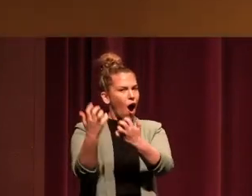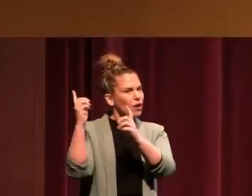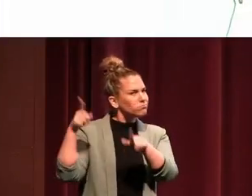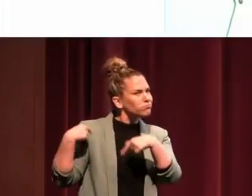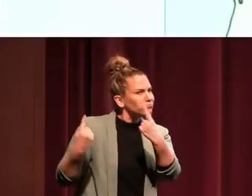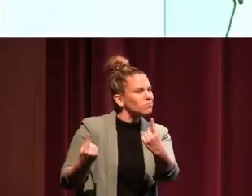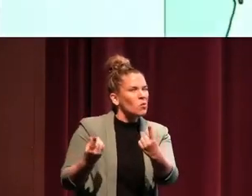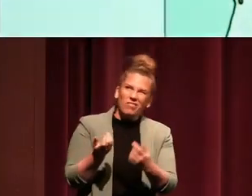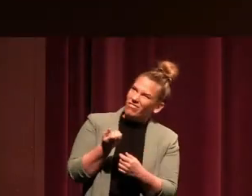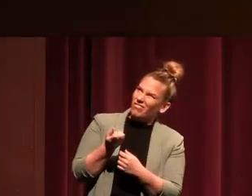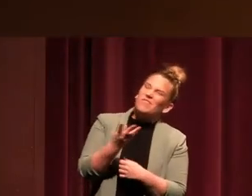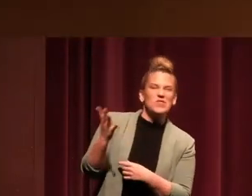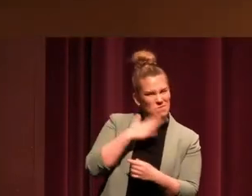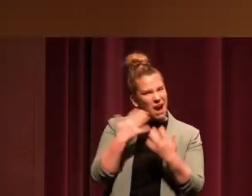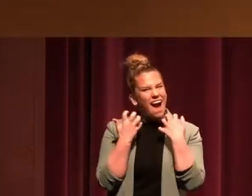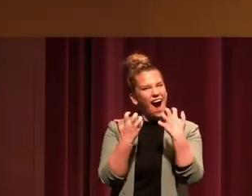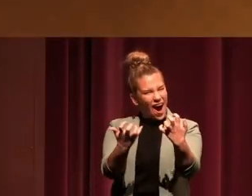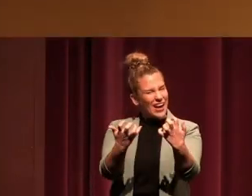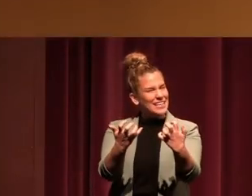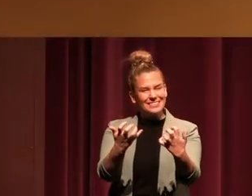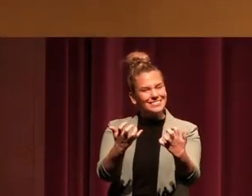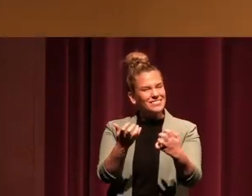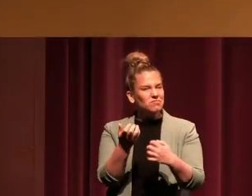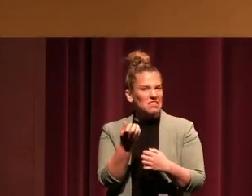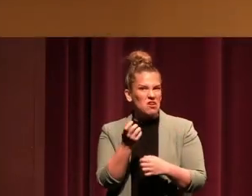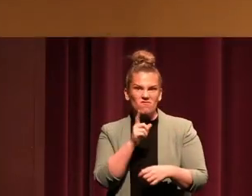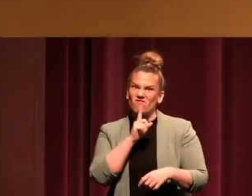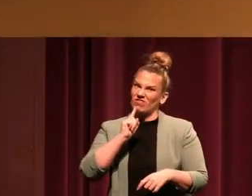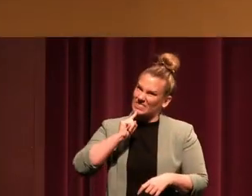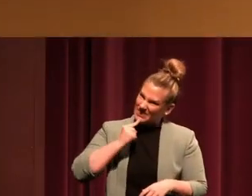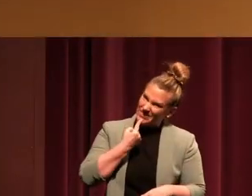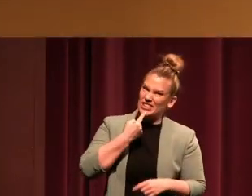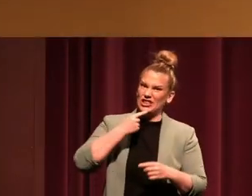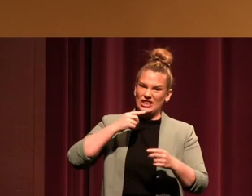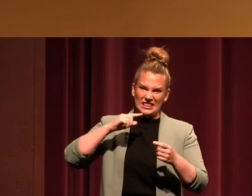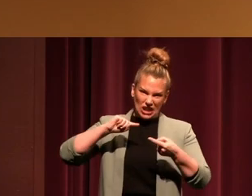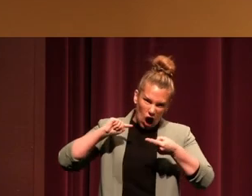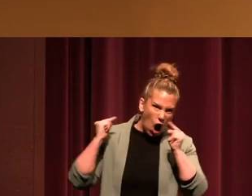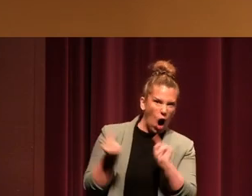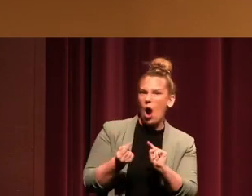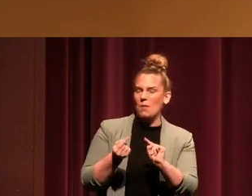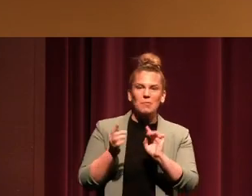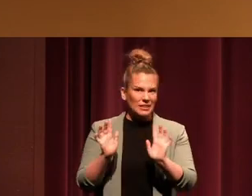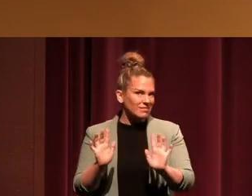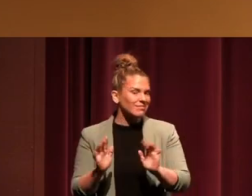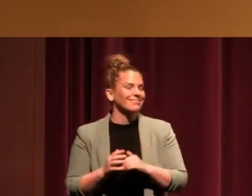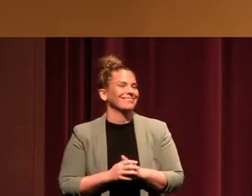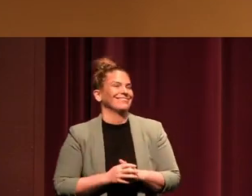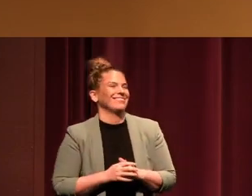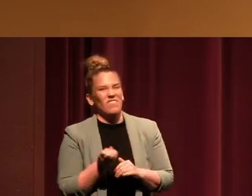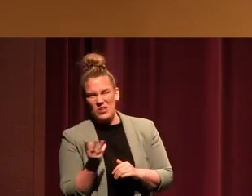Few of my audience members have been seriously harmed by the maps and so forth.